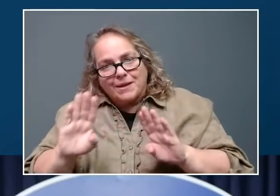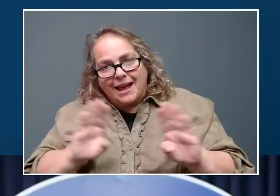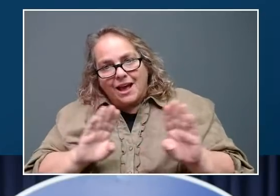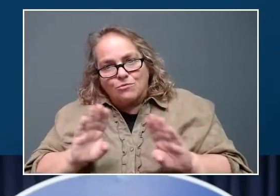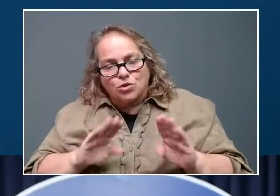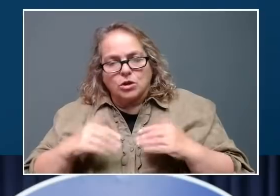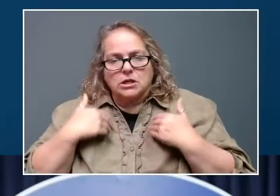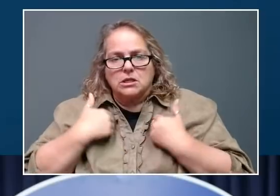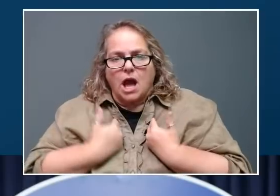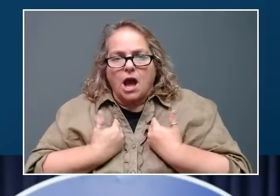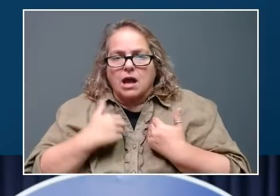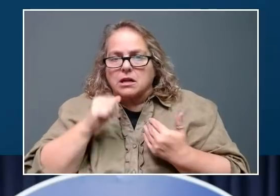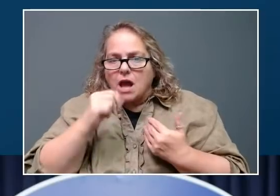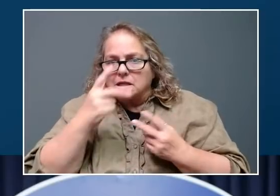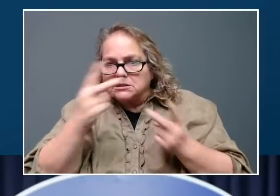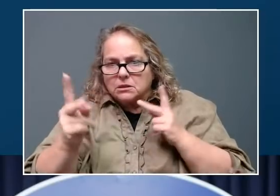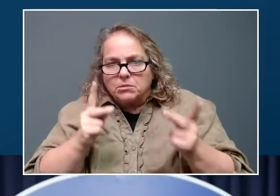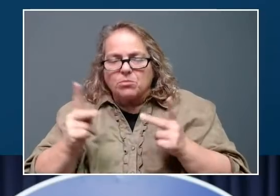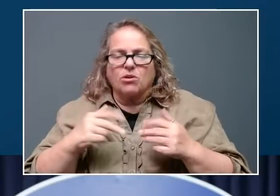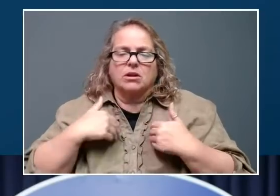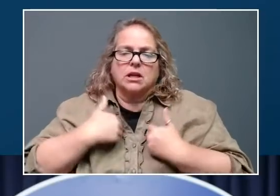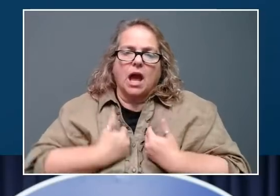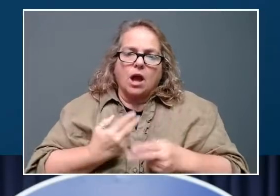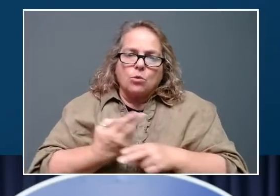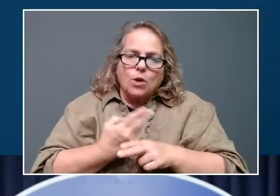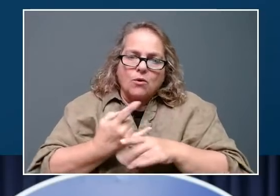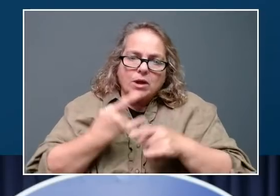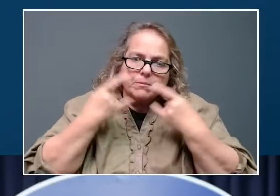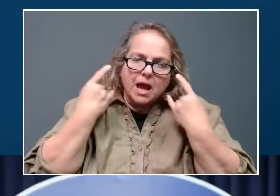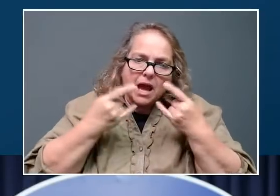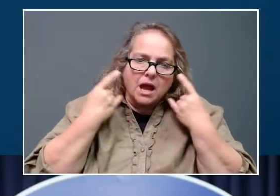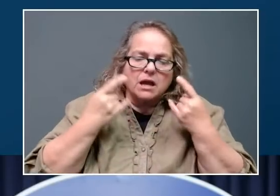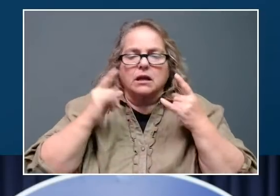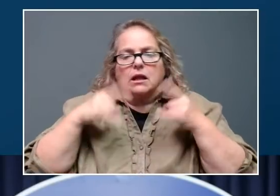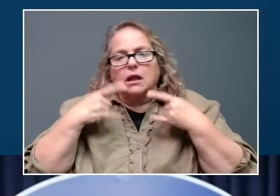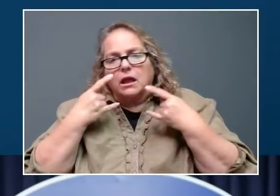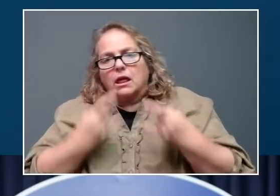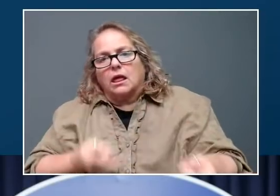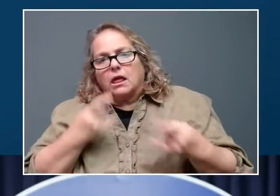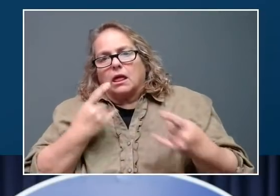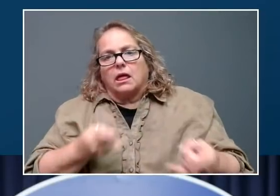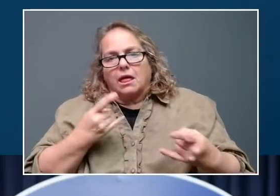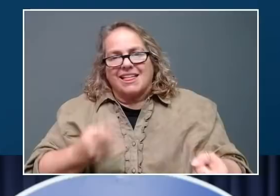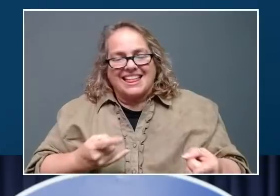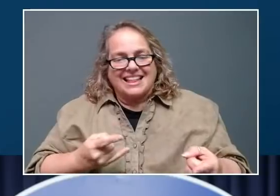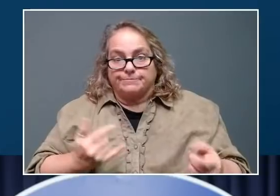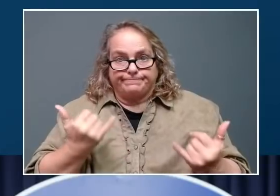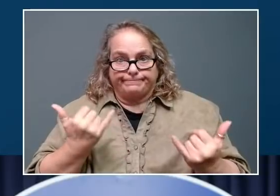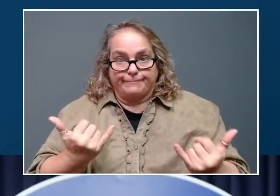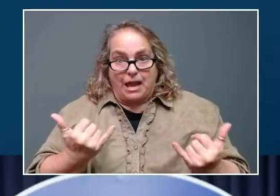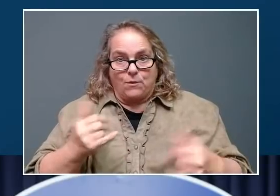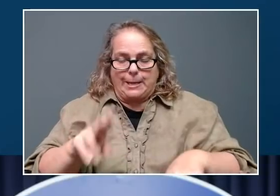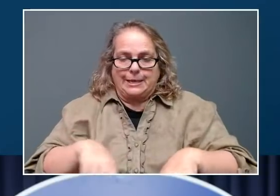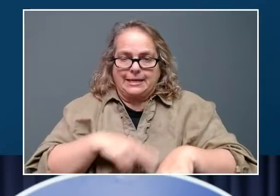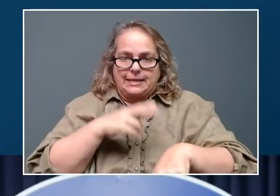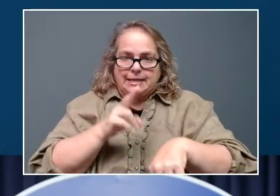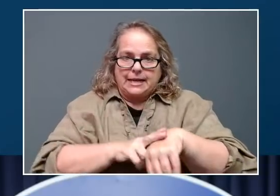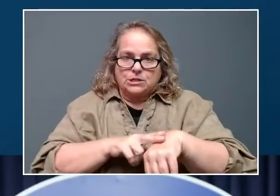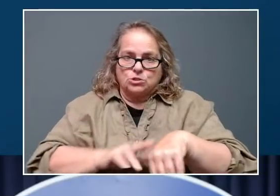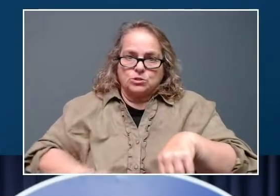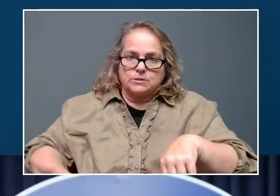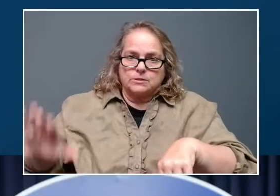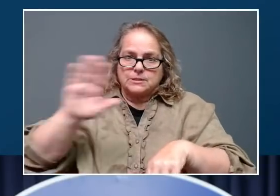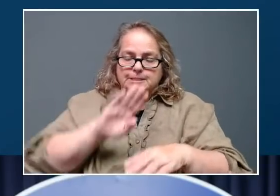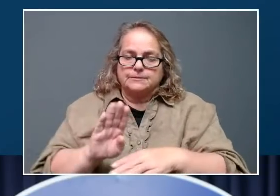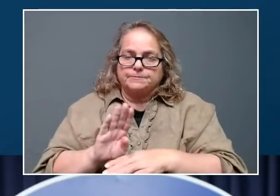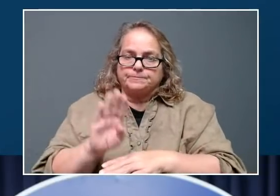our masks the same amount that we used to. So we are in a nationwide escalation, even if some areas aren't escalating as fast